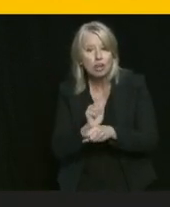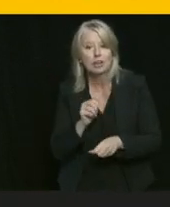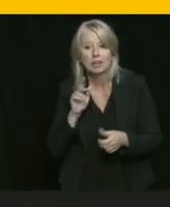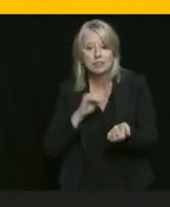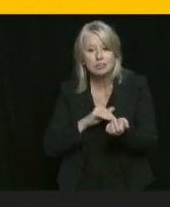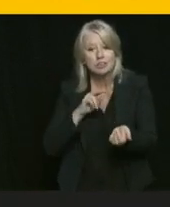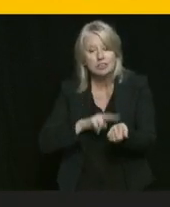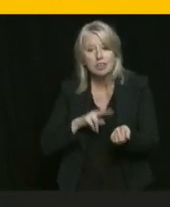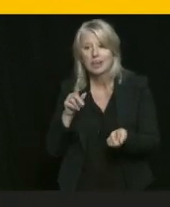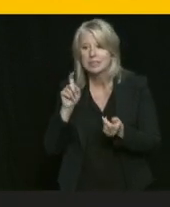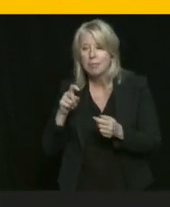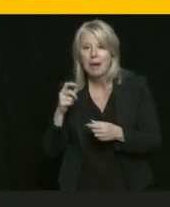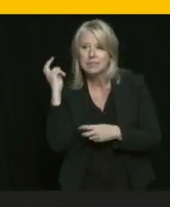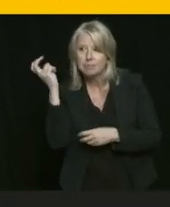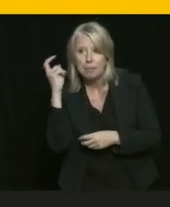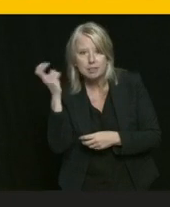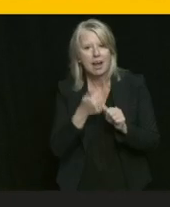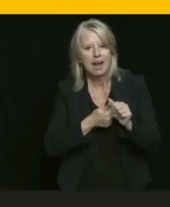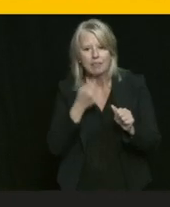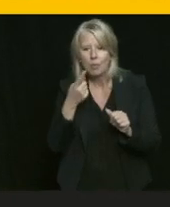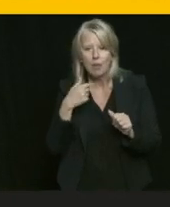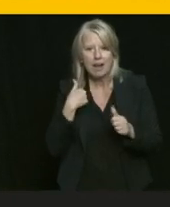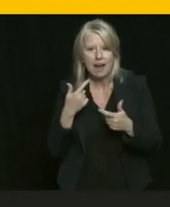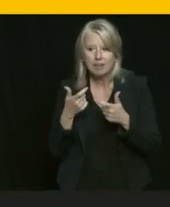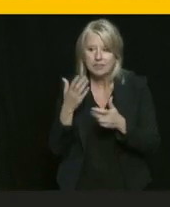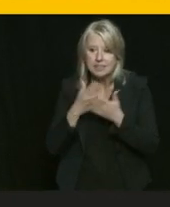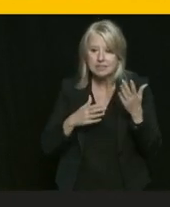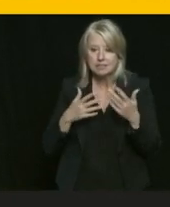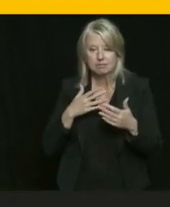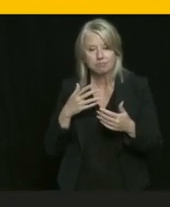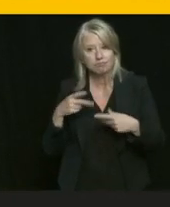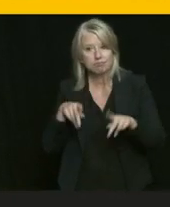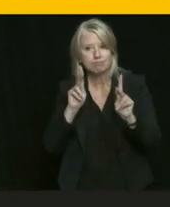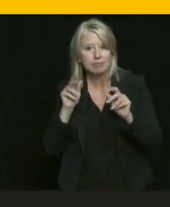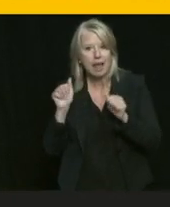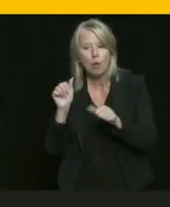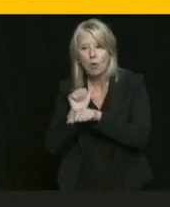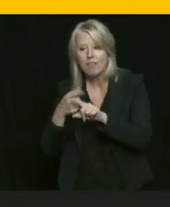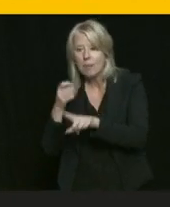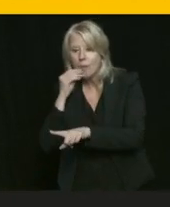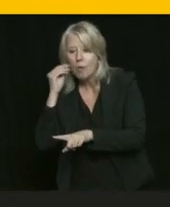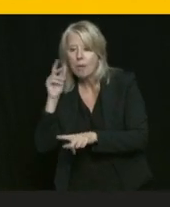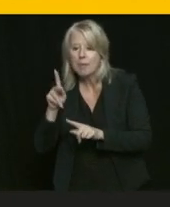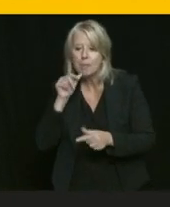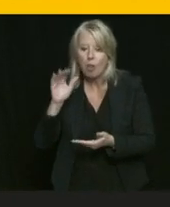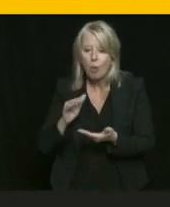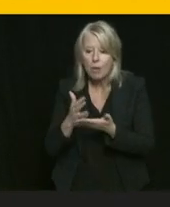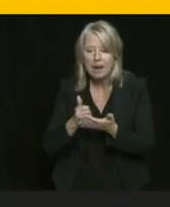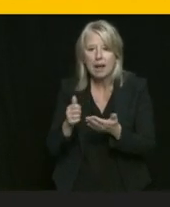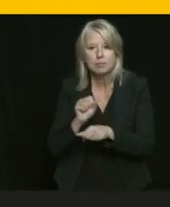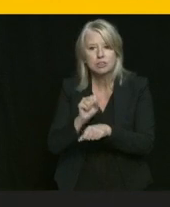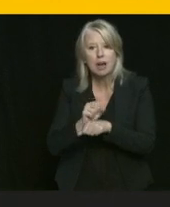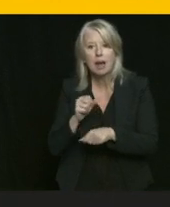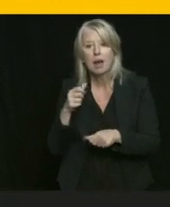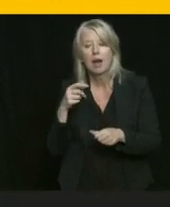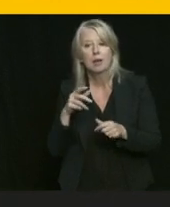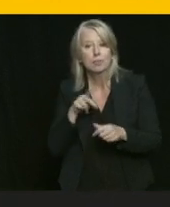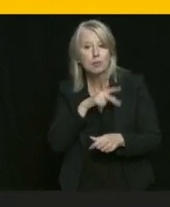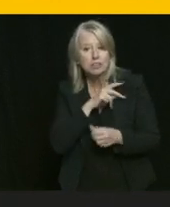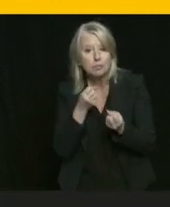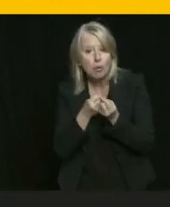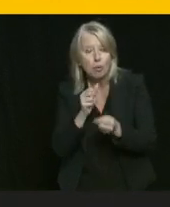They are exposed at work. They often live in congested home, for example. And people in low-income jobs, personal support workers, some frontline workers, they